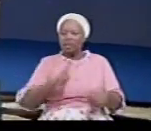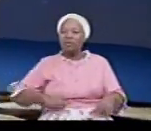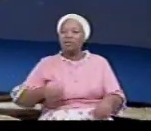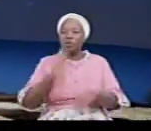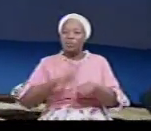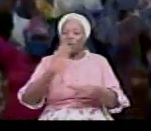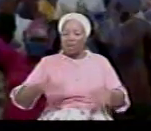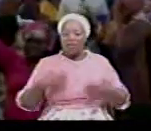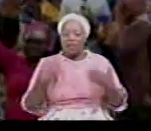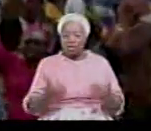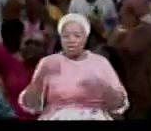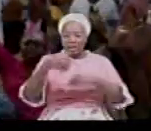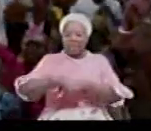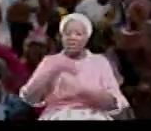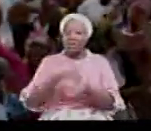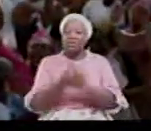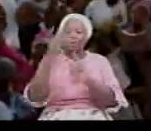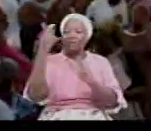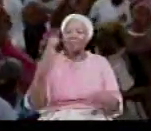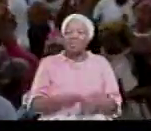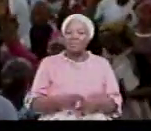tonight in Jesus' name.